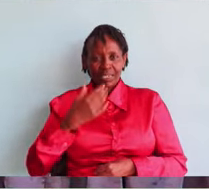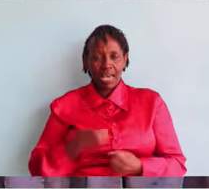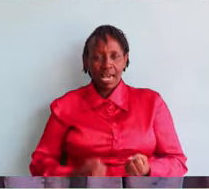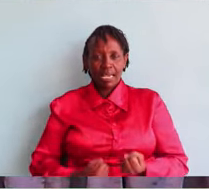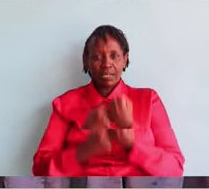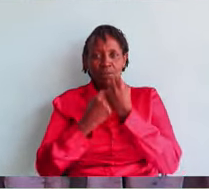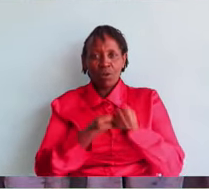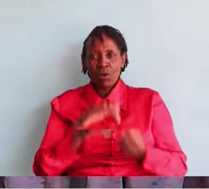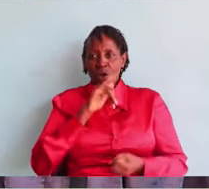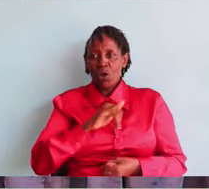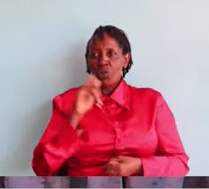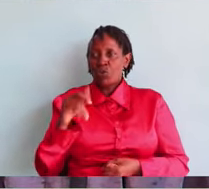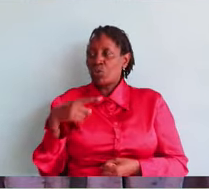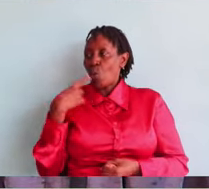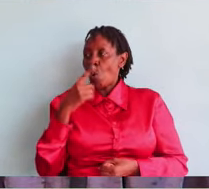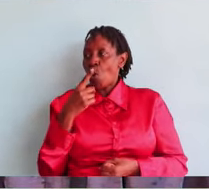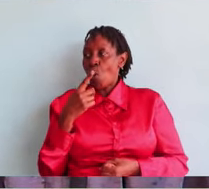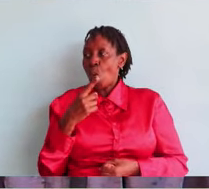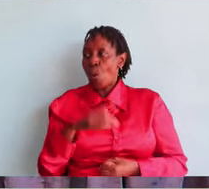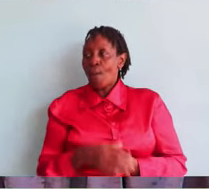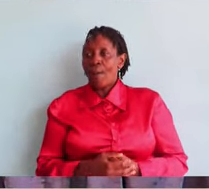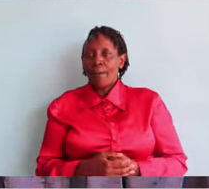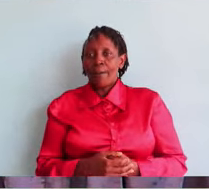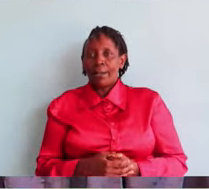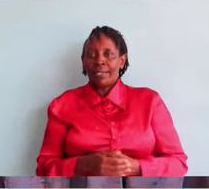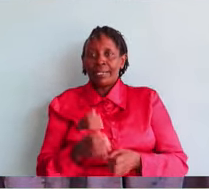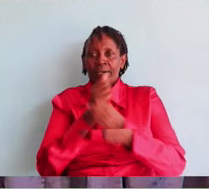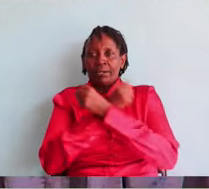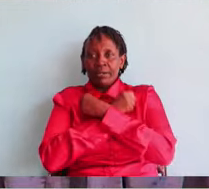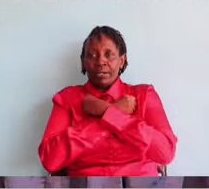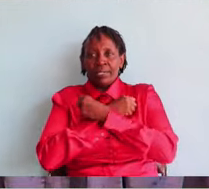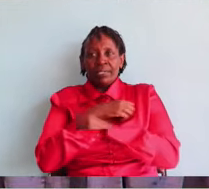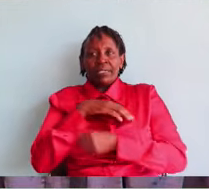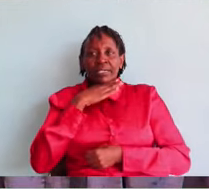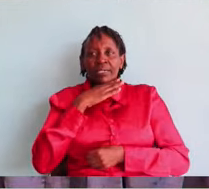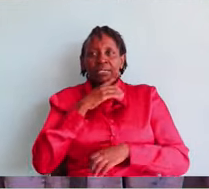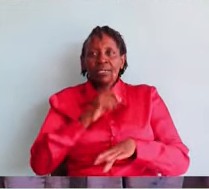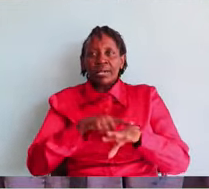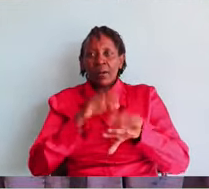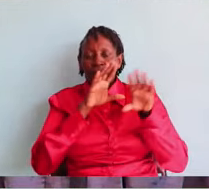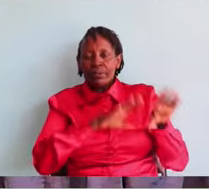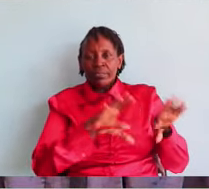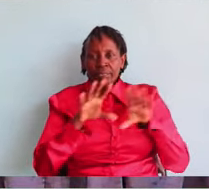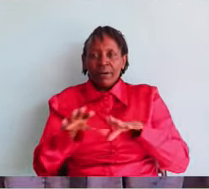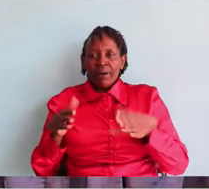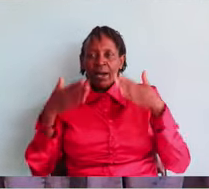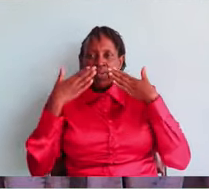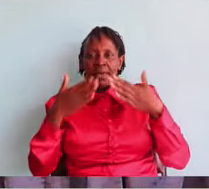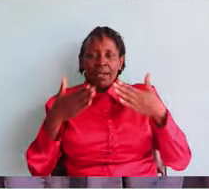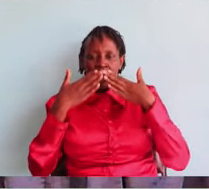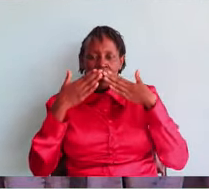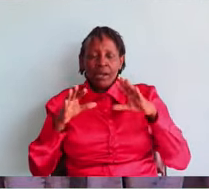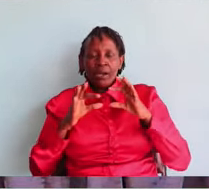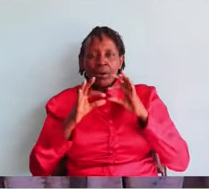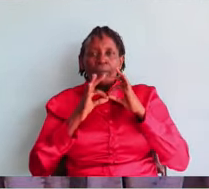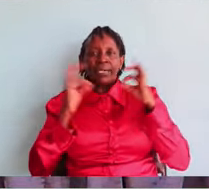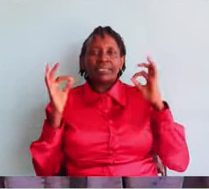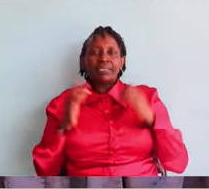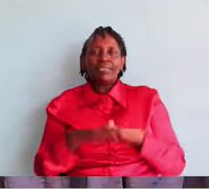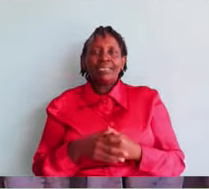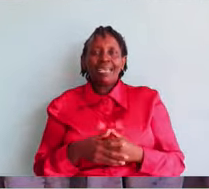Have you been visited and felt good when you're going through a difficult time? Thank you, pastors. Thank you, fellowships,